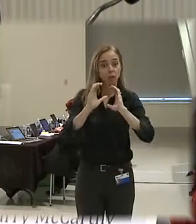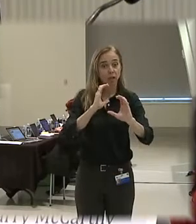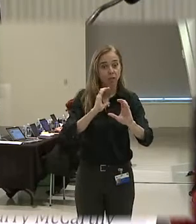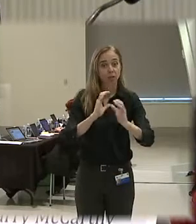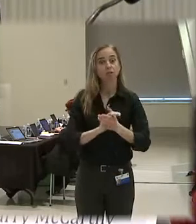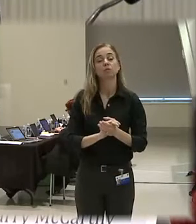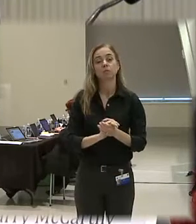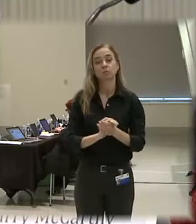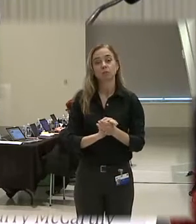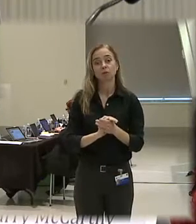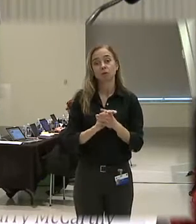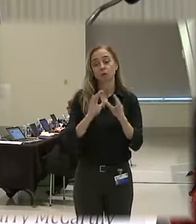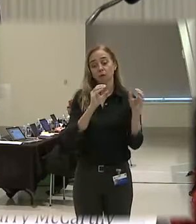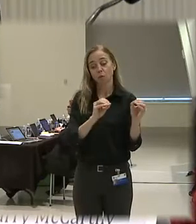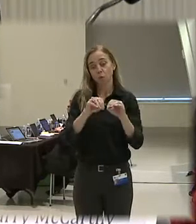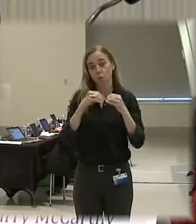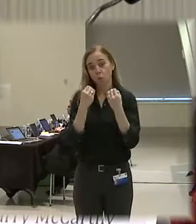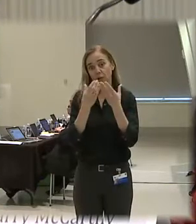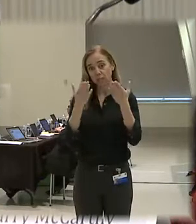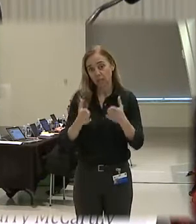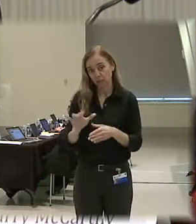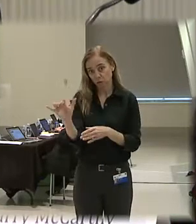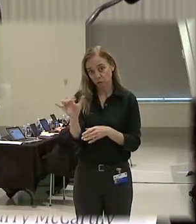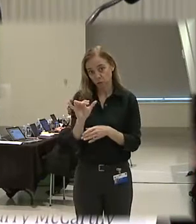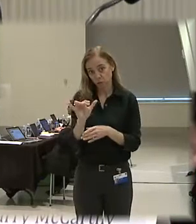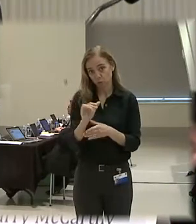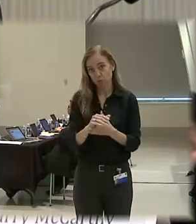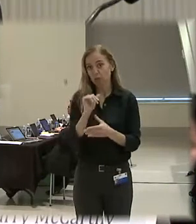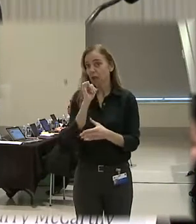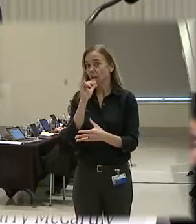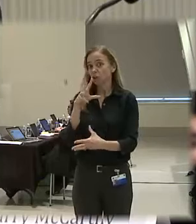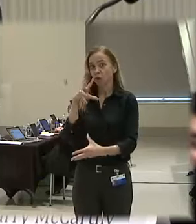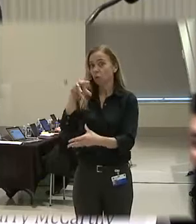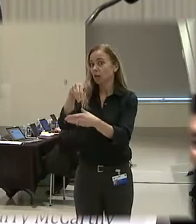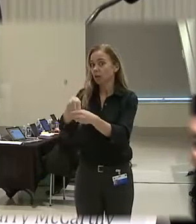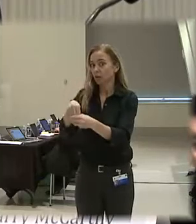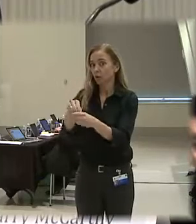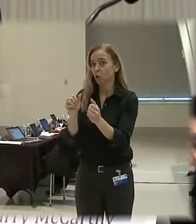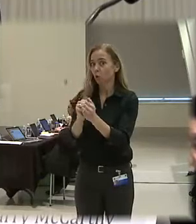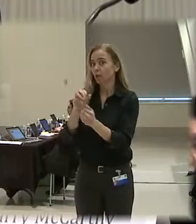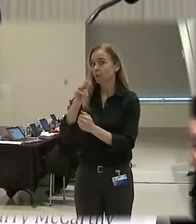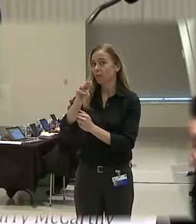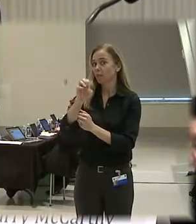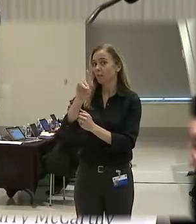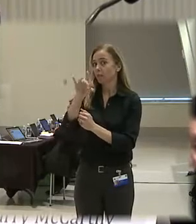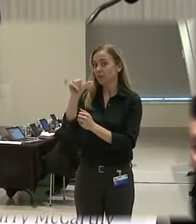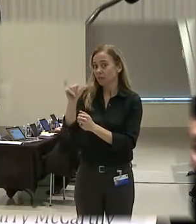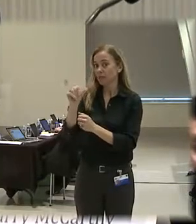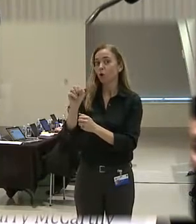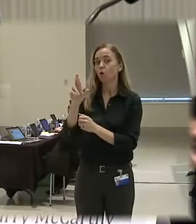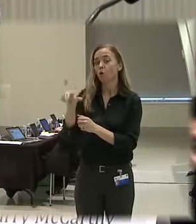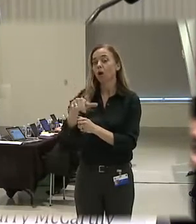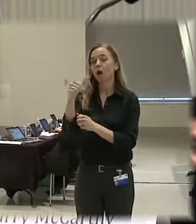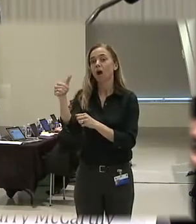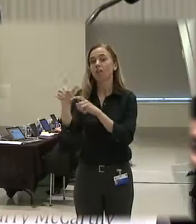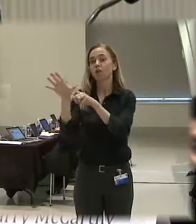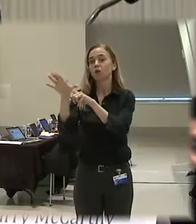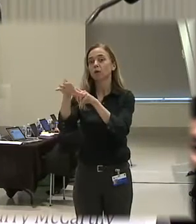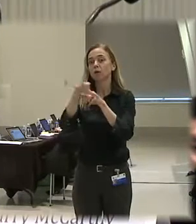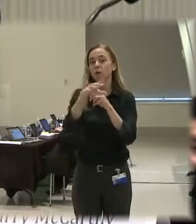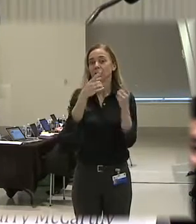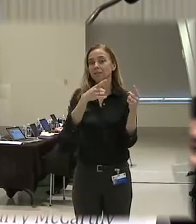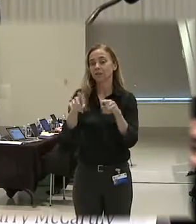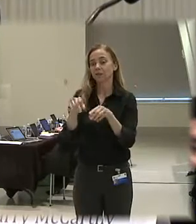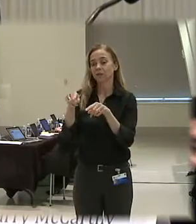event organizers throughout. And do not interfere with media or other recordings of those